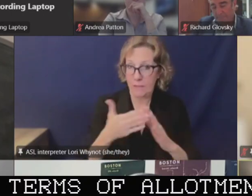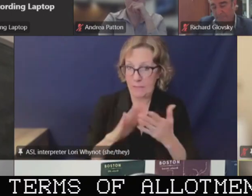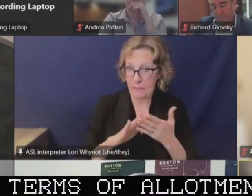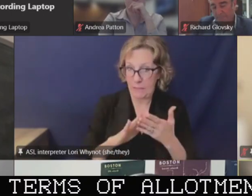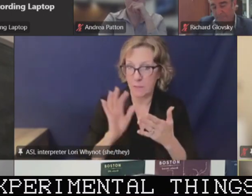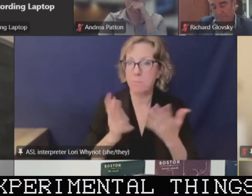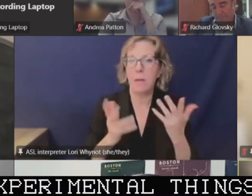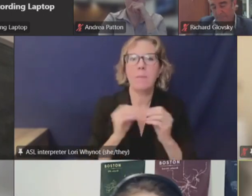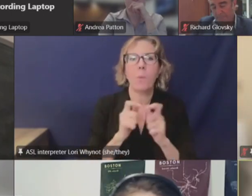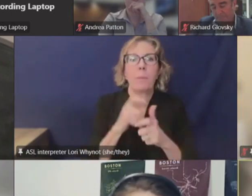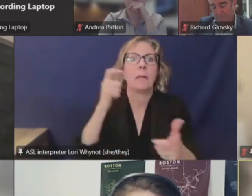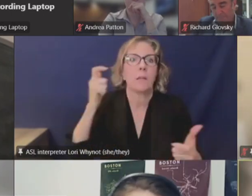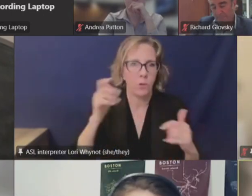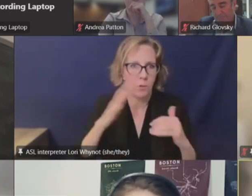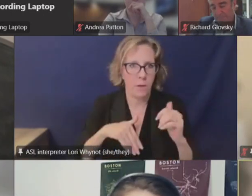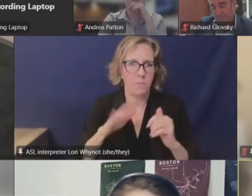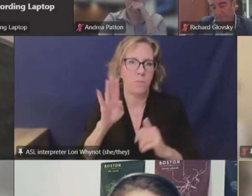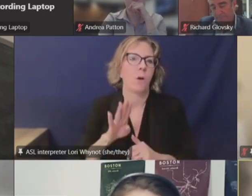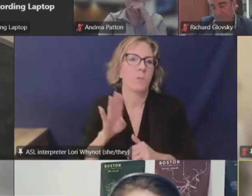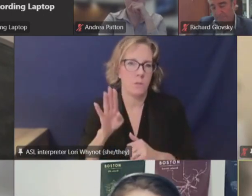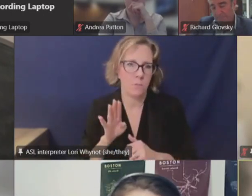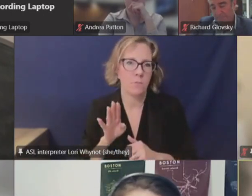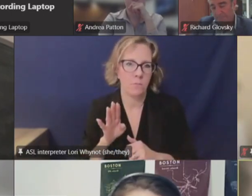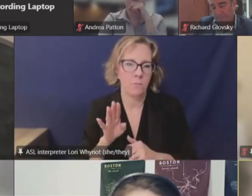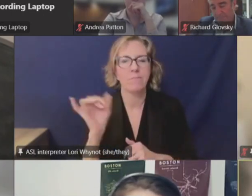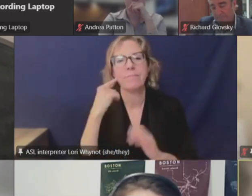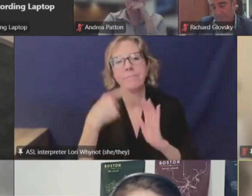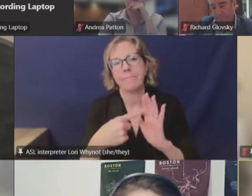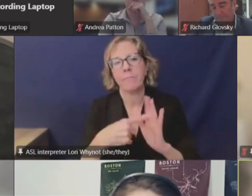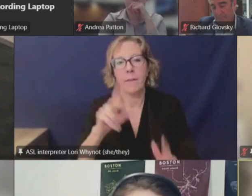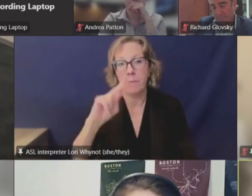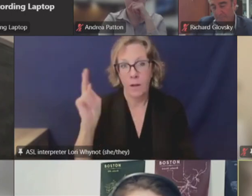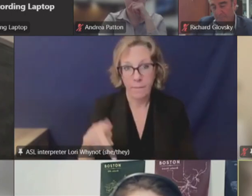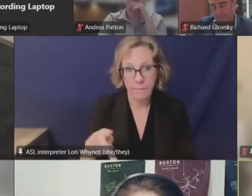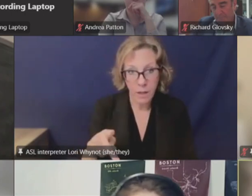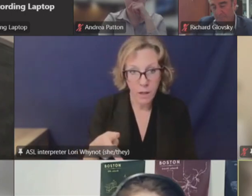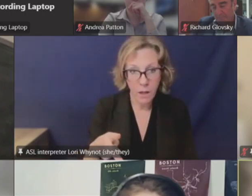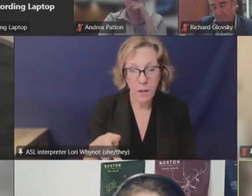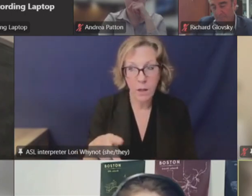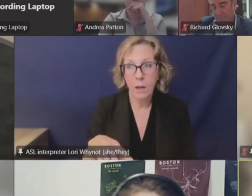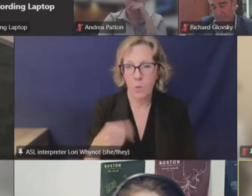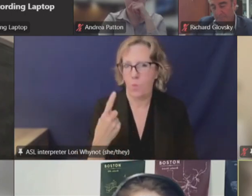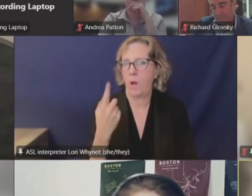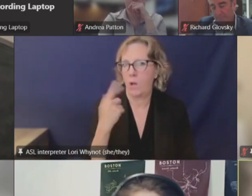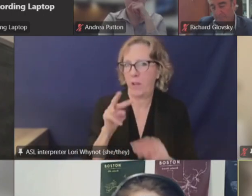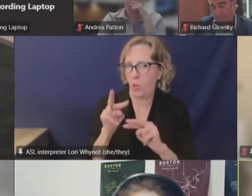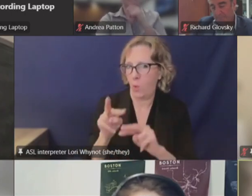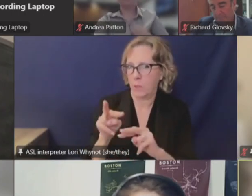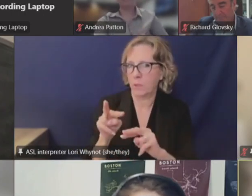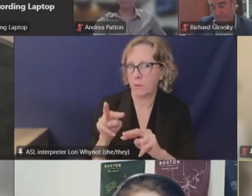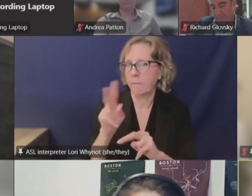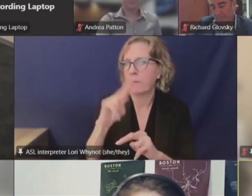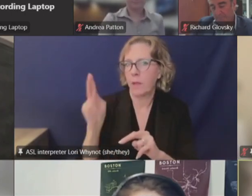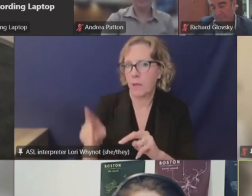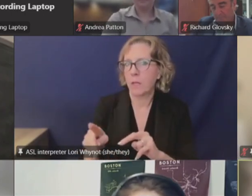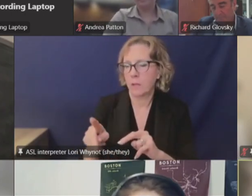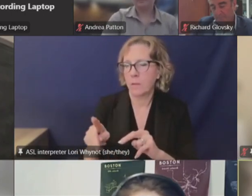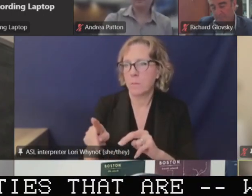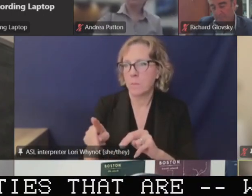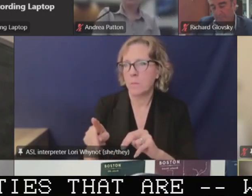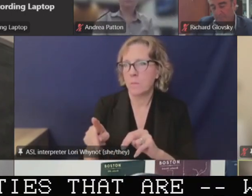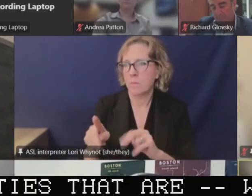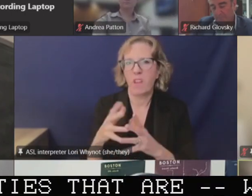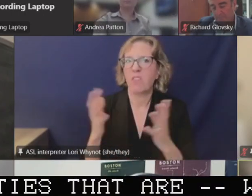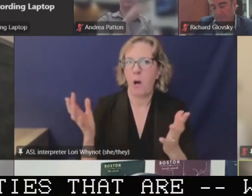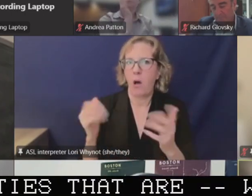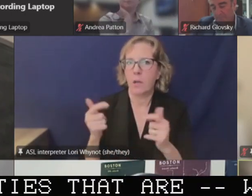right? So we, for those we had Philadelphia as one that we were looking into. It's going through a lot of development